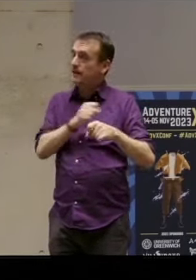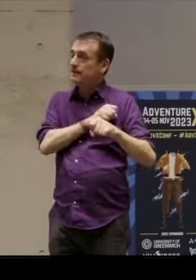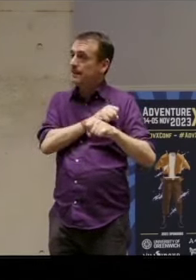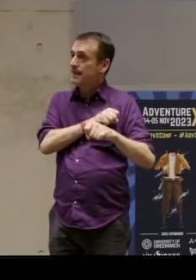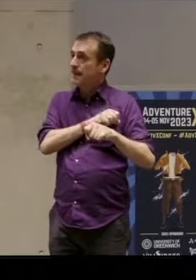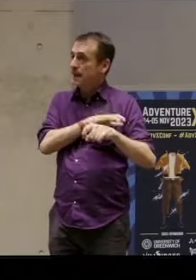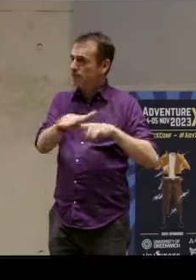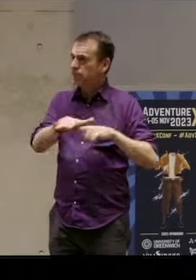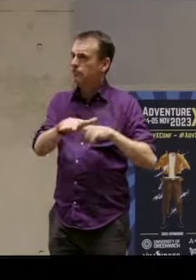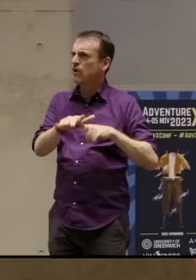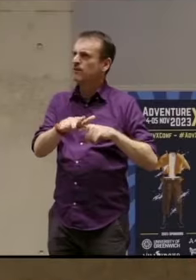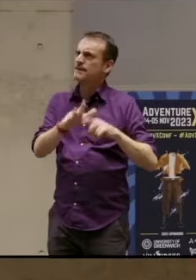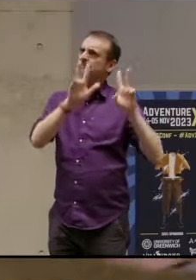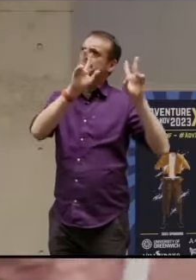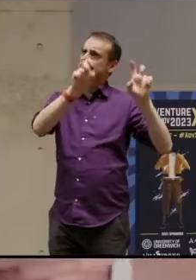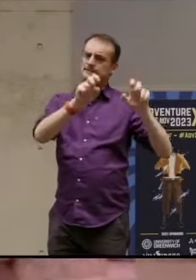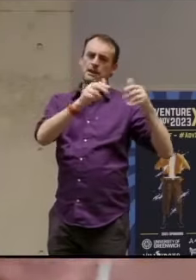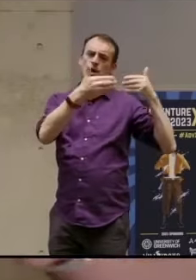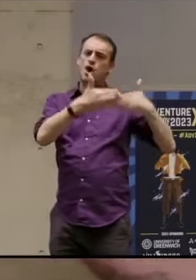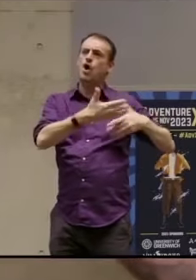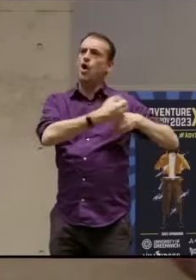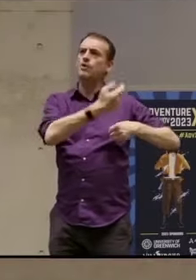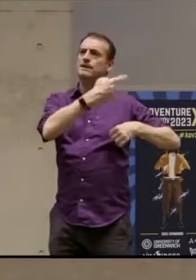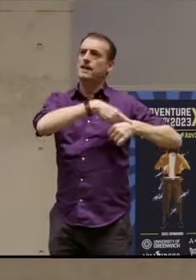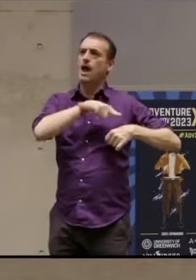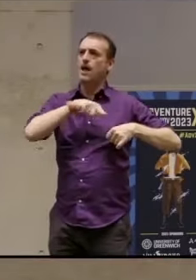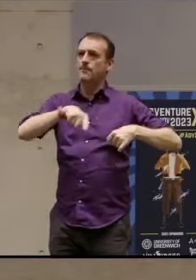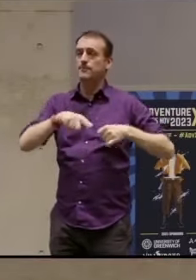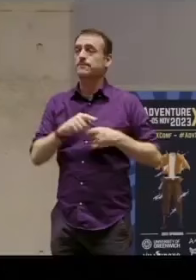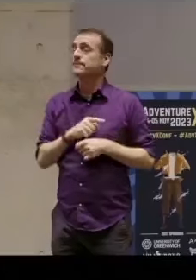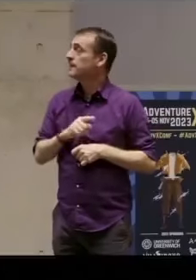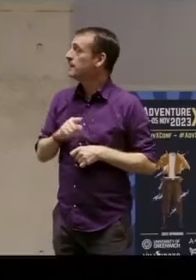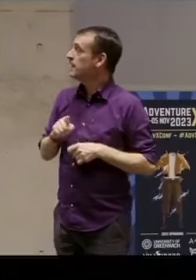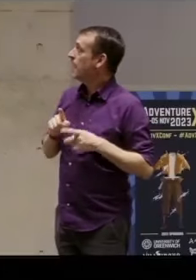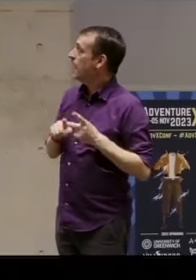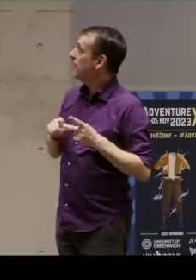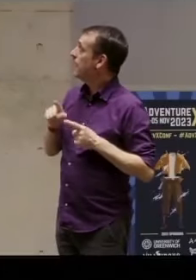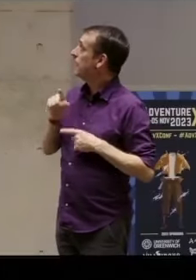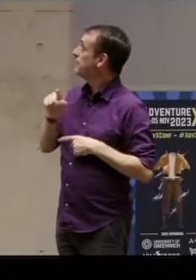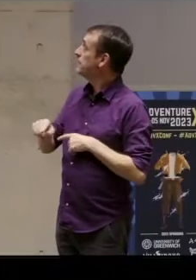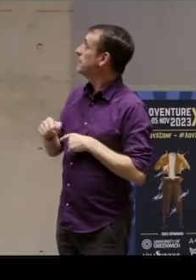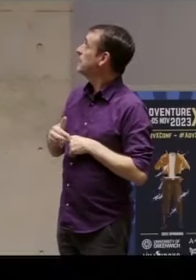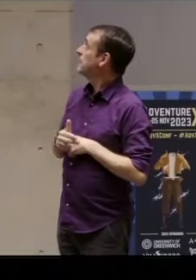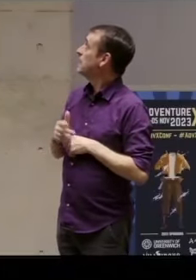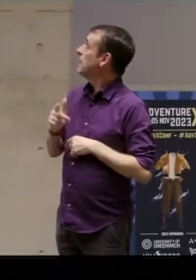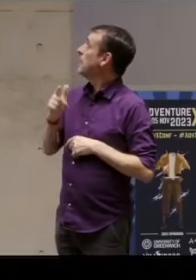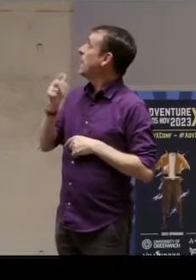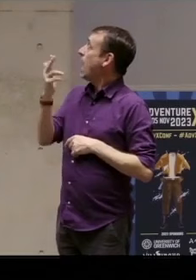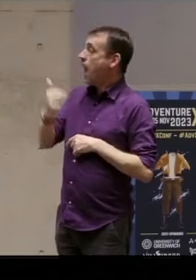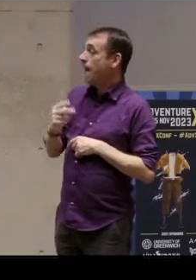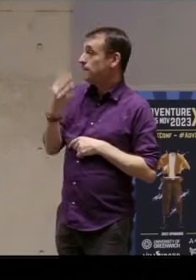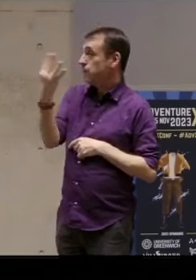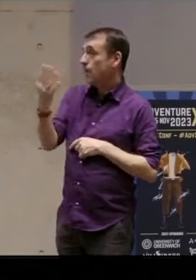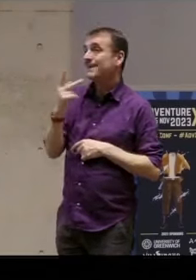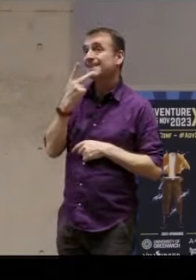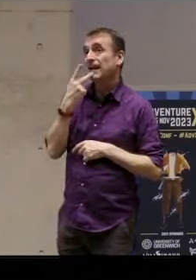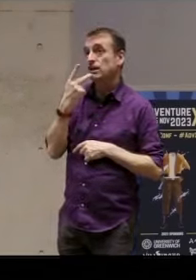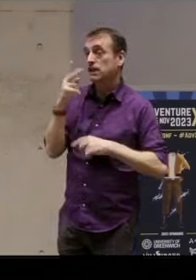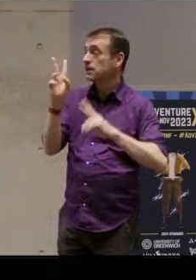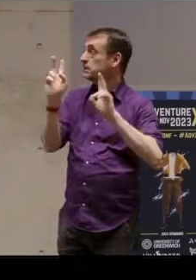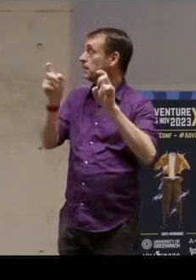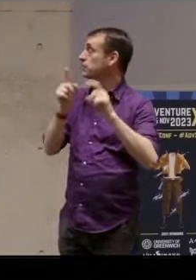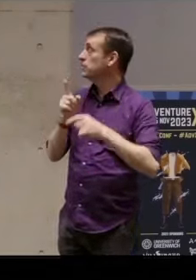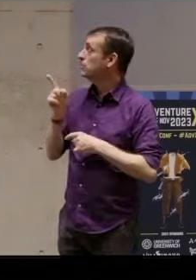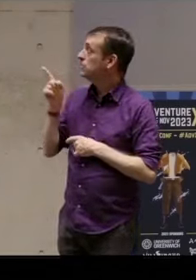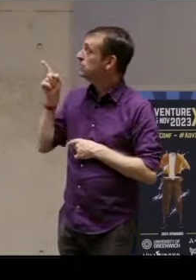in this early title. Second title of Art4 tells the story of a digitized creature called Harold, who